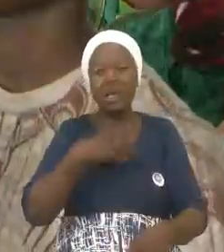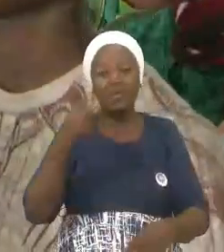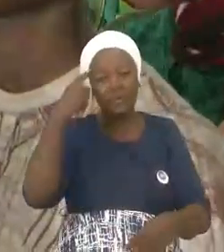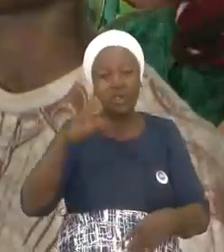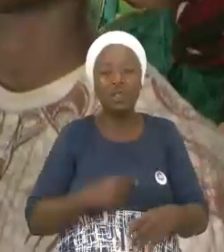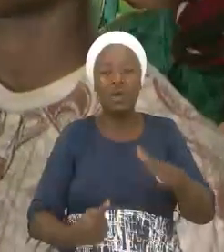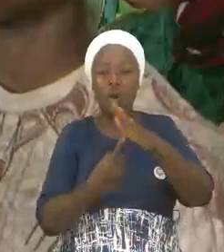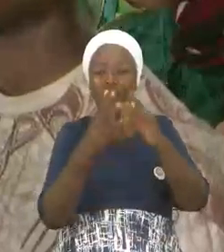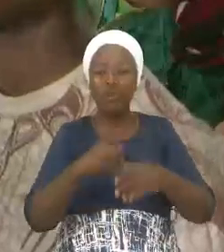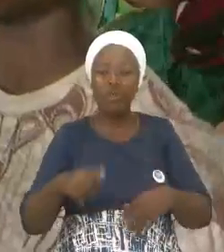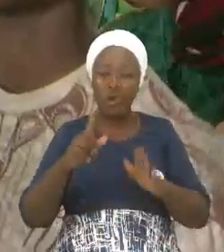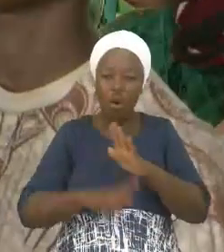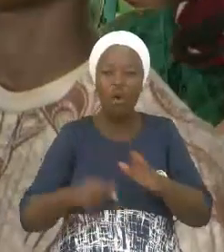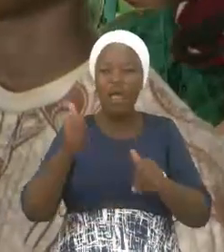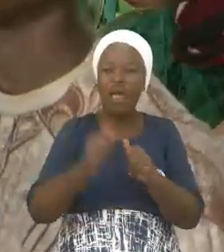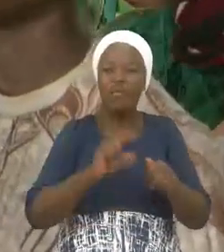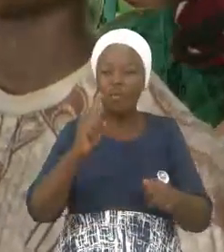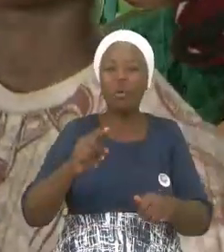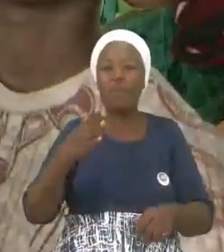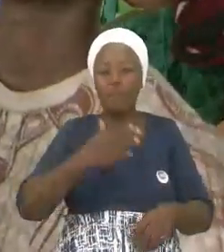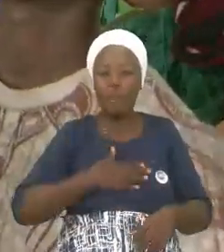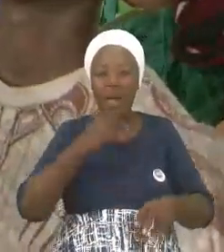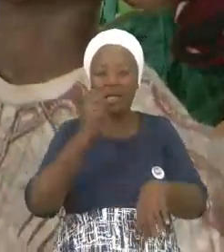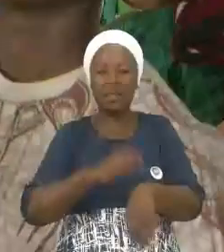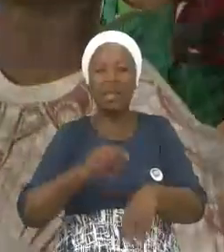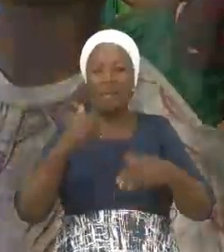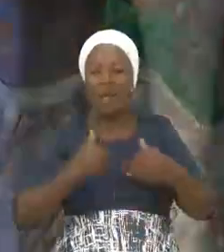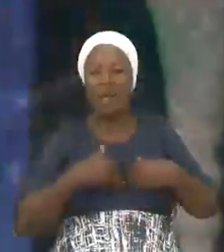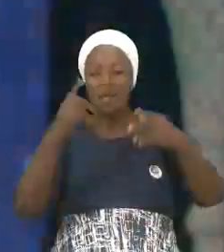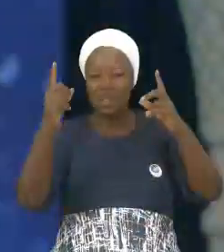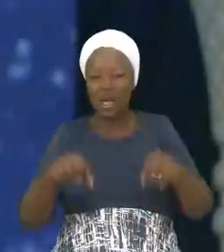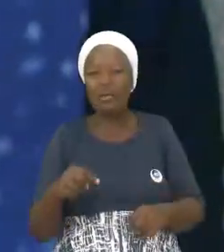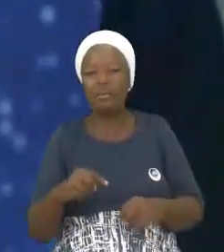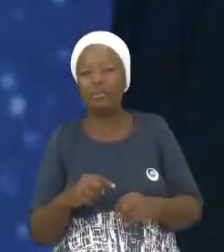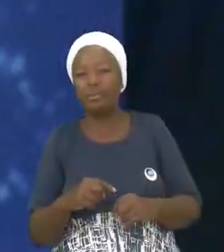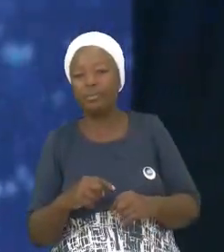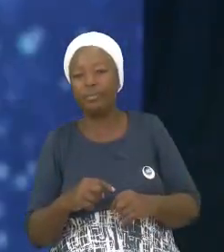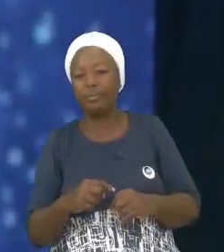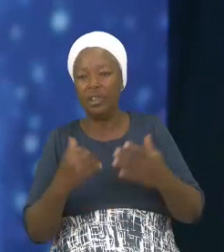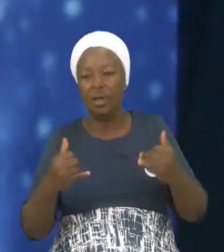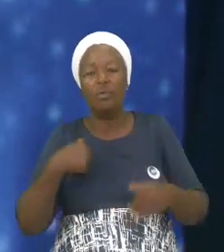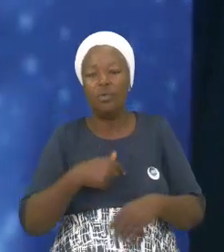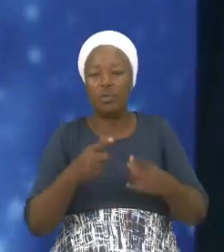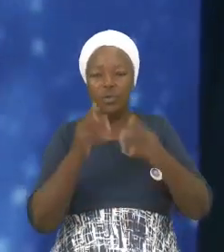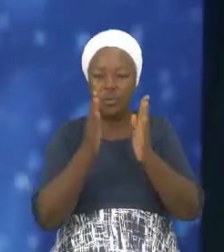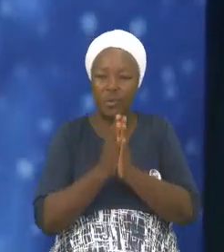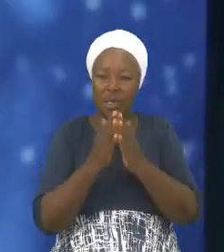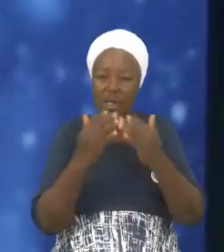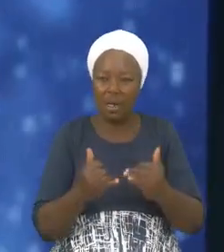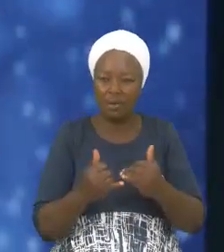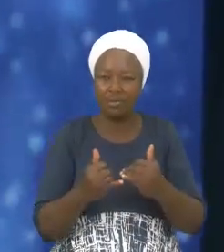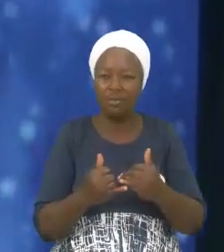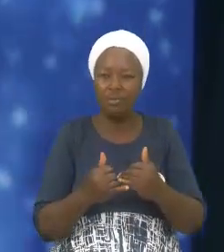the low, everyone, my time has come. Heads bowed, eyes